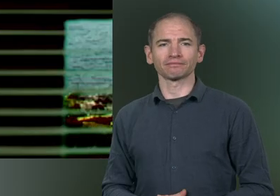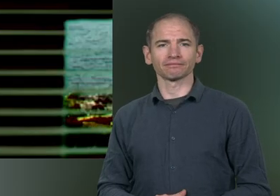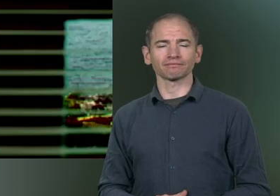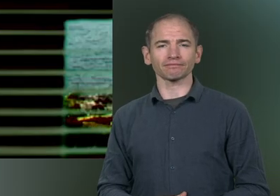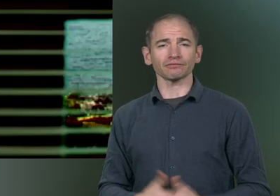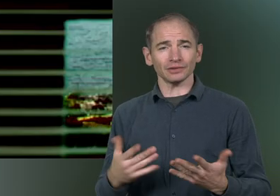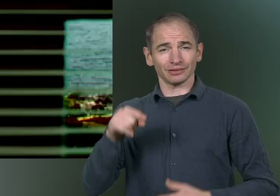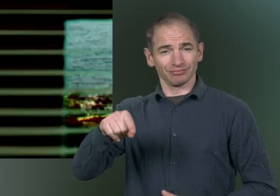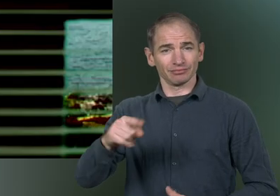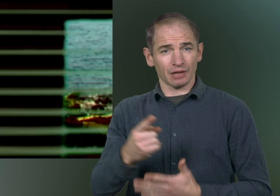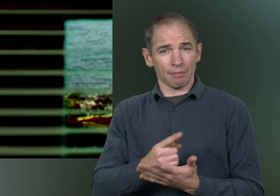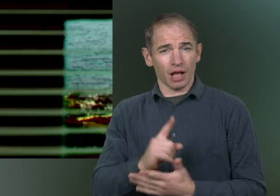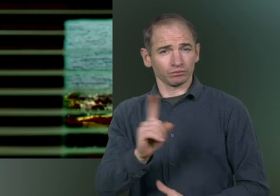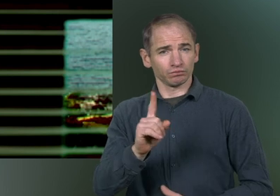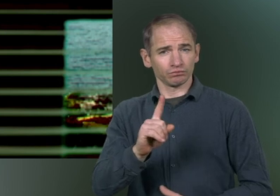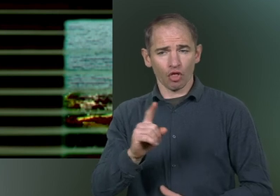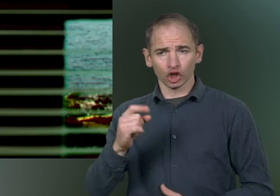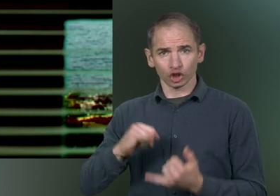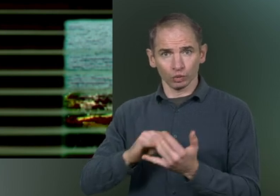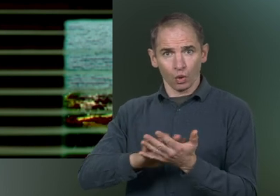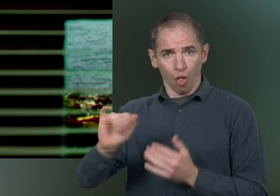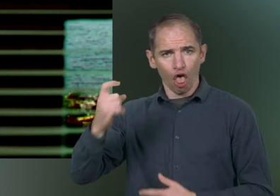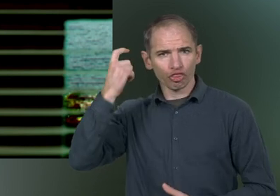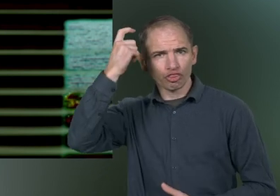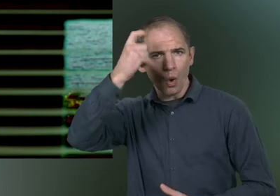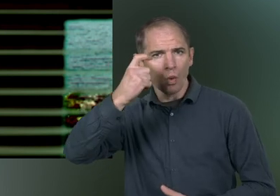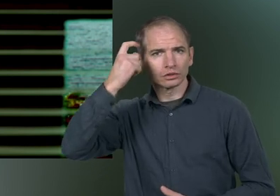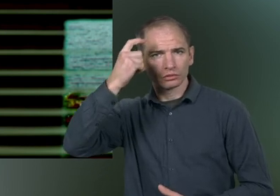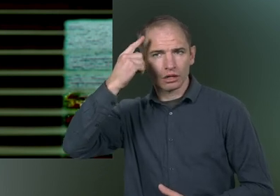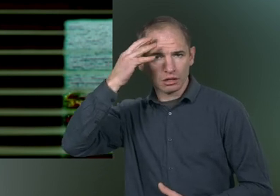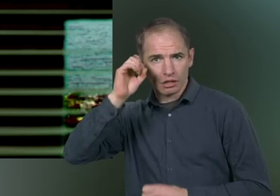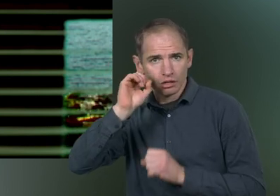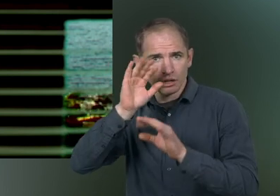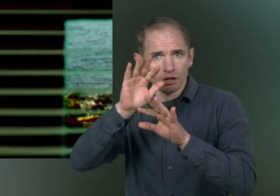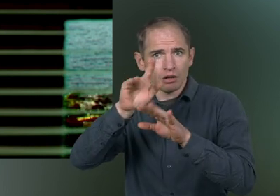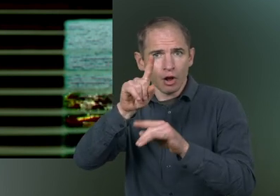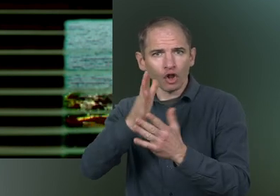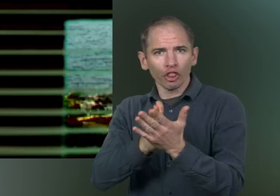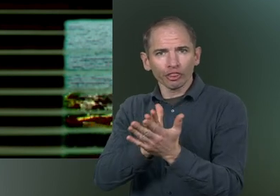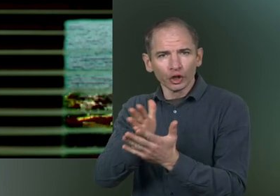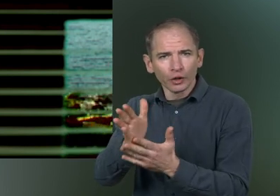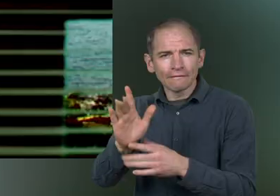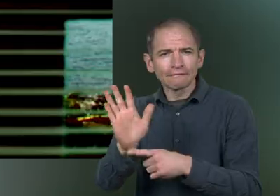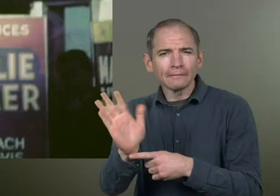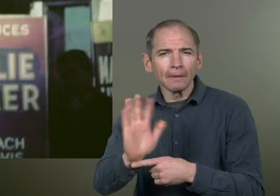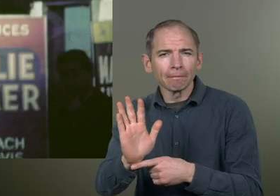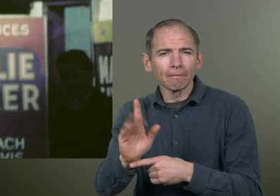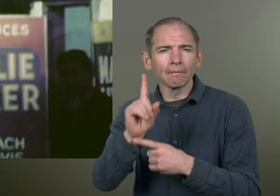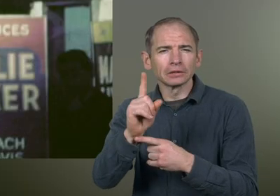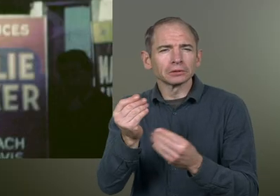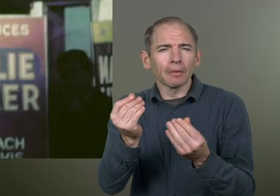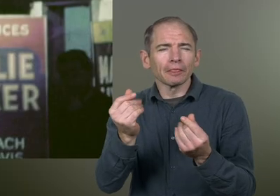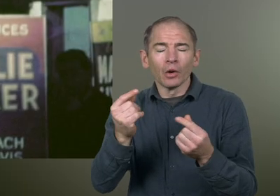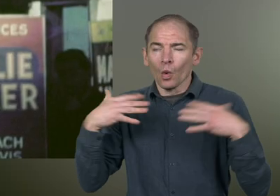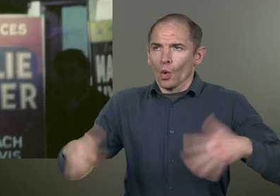unpack over a period of time his thoughts. So it was really about like the thought of Stuart Hall, but through the idea of film, but make